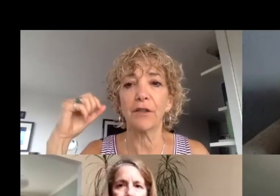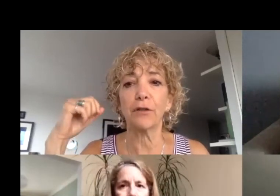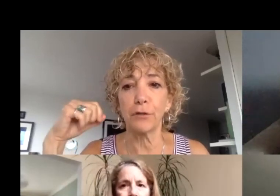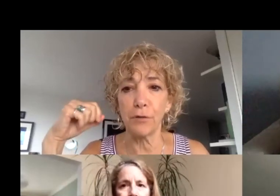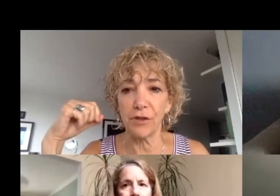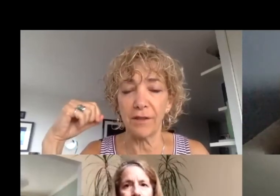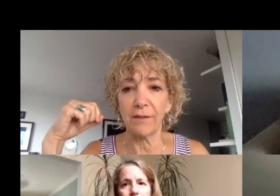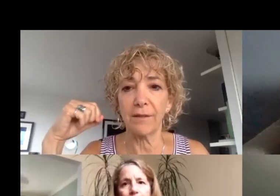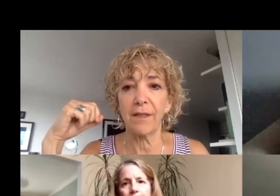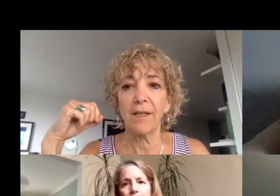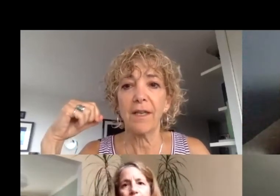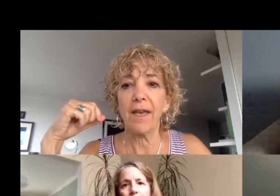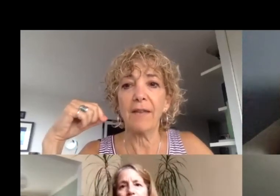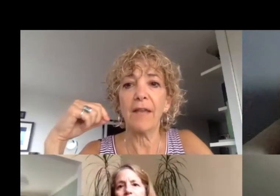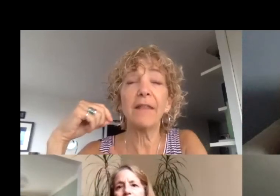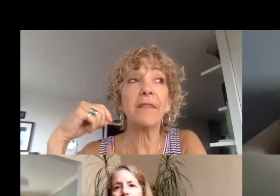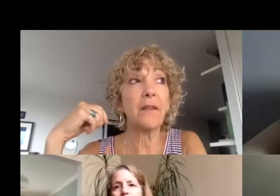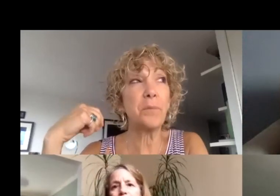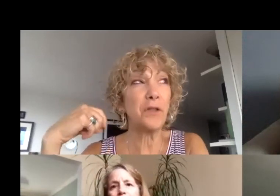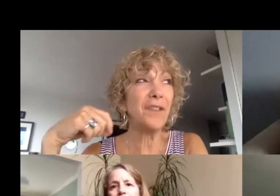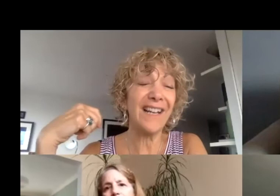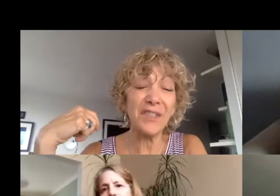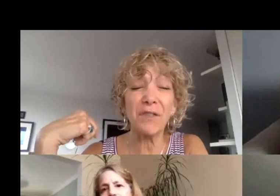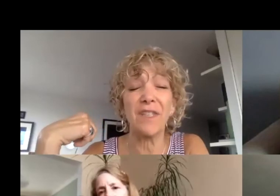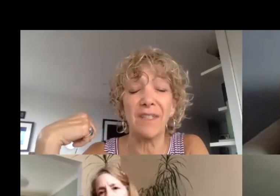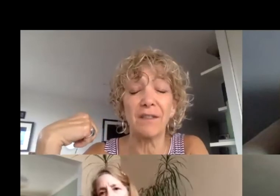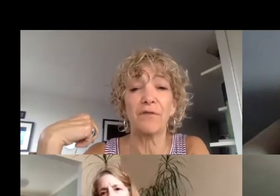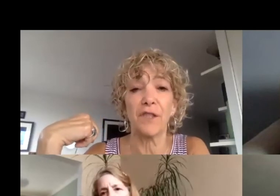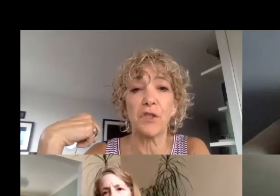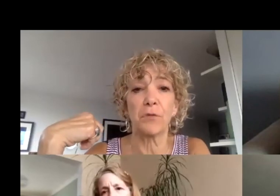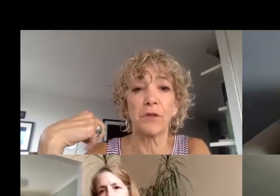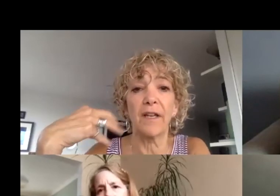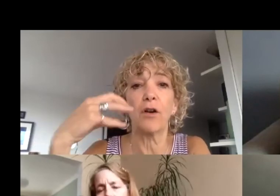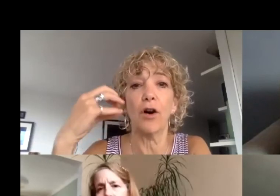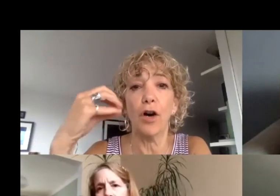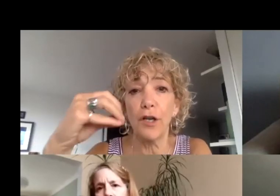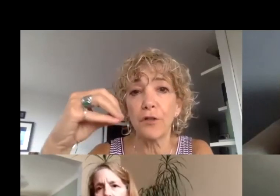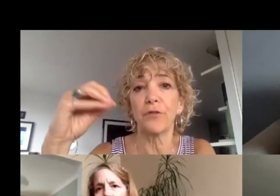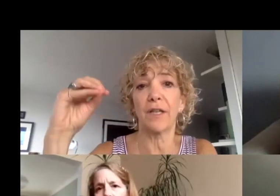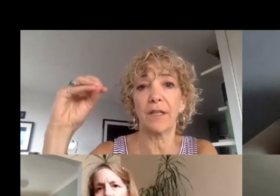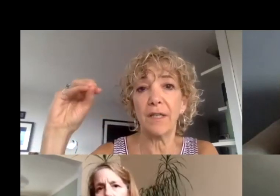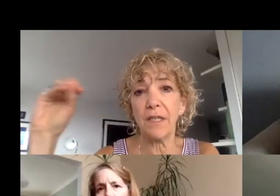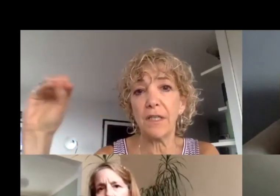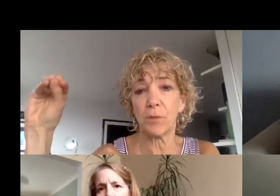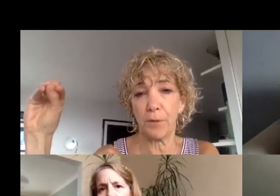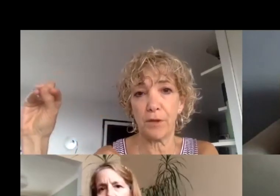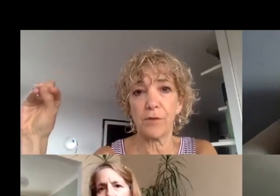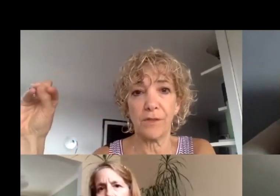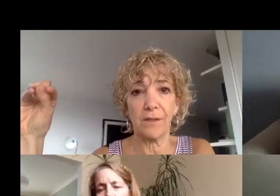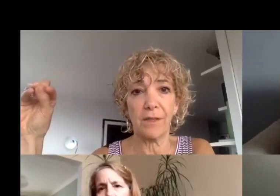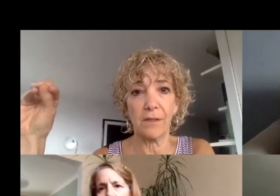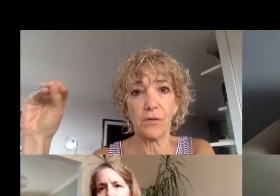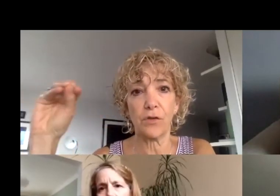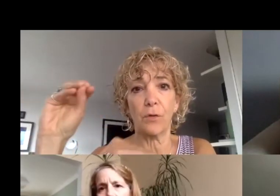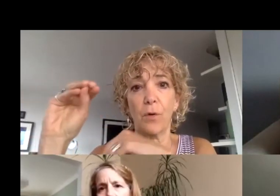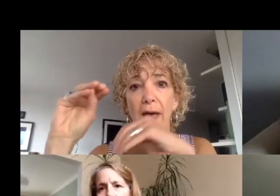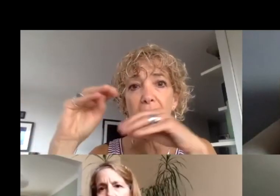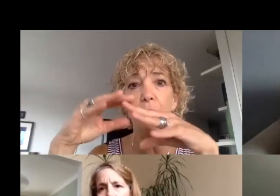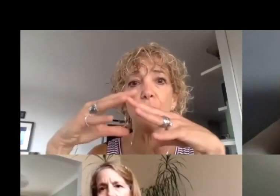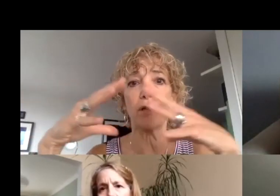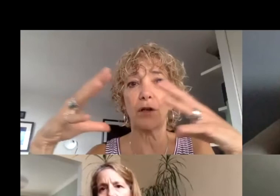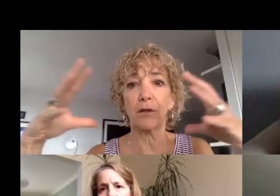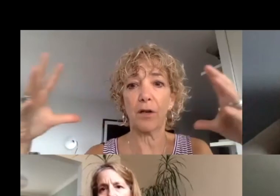of inclusion, and the beauty actually of the individual and honoring each person. And